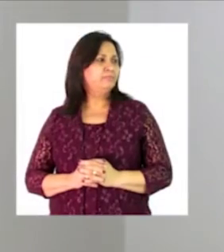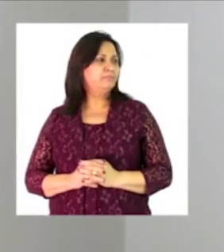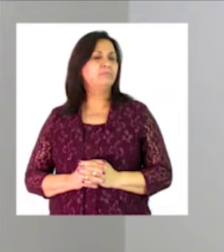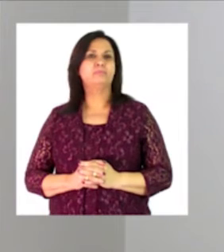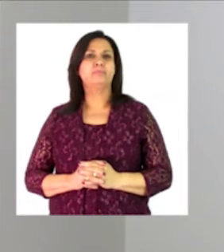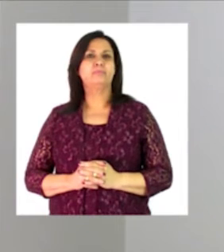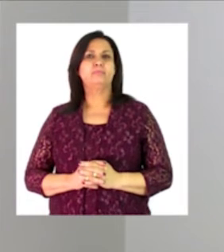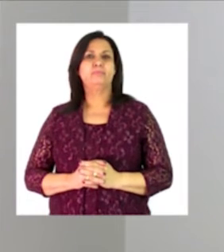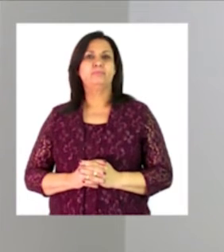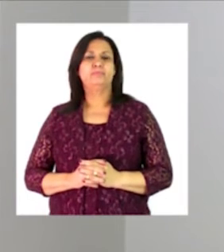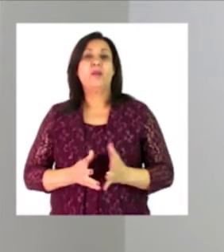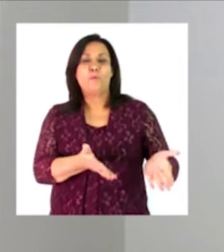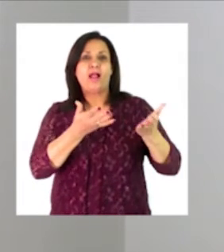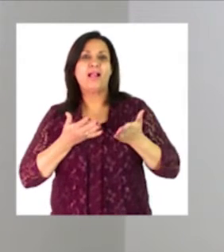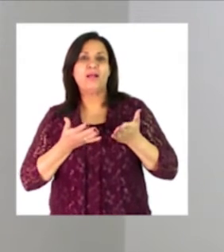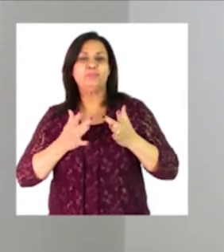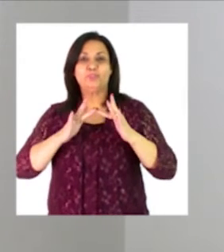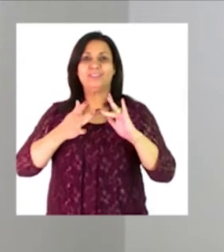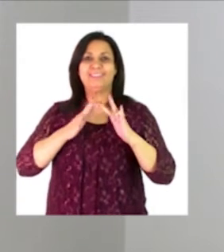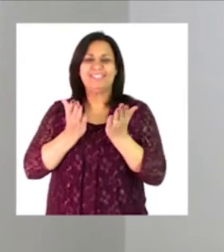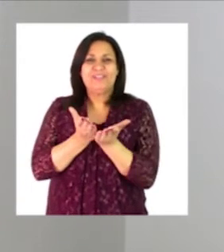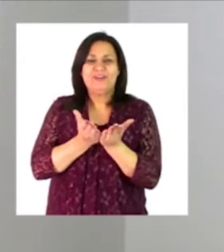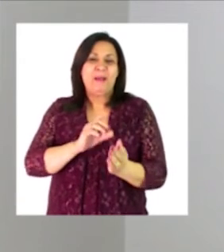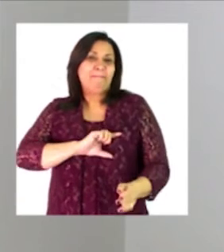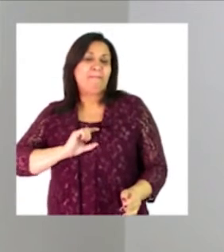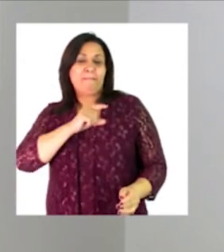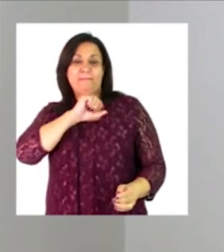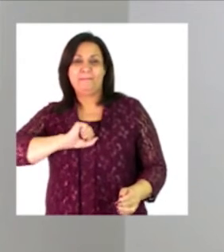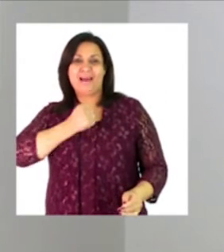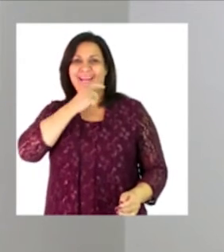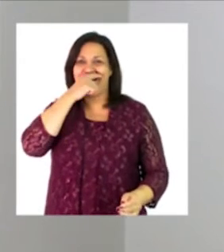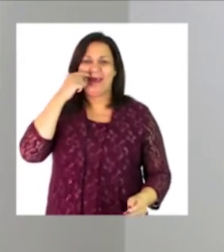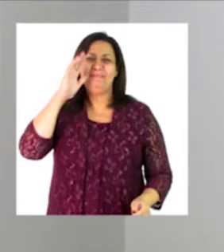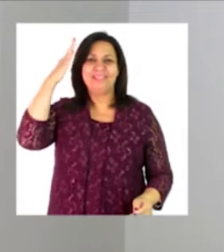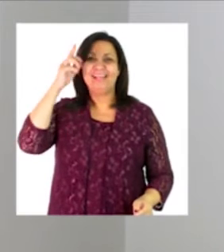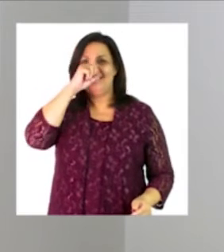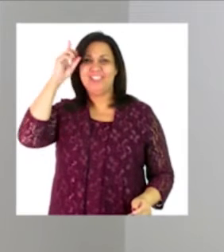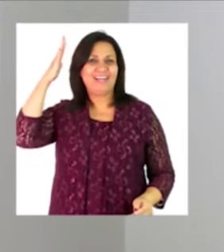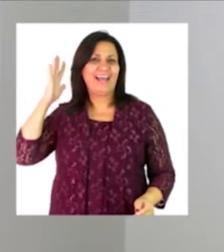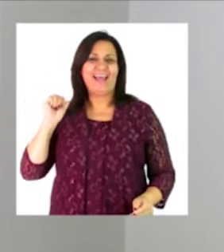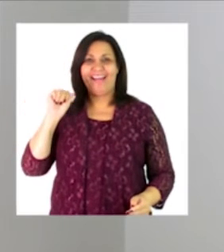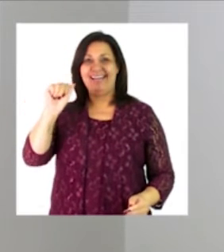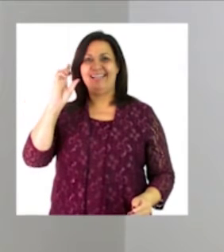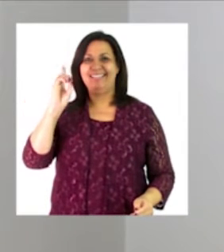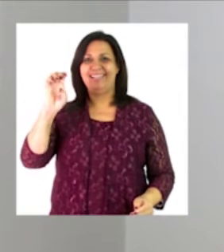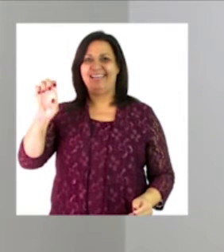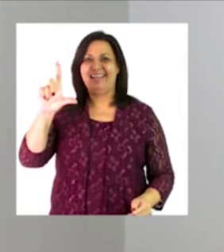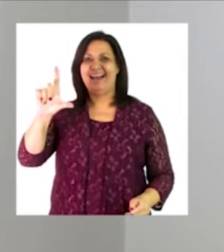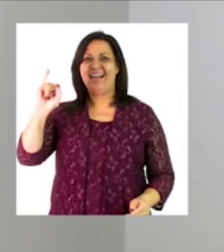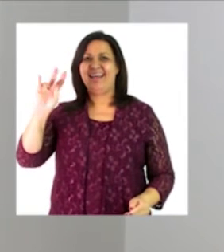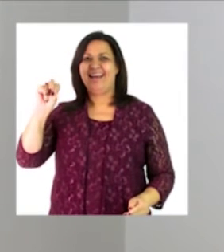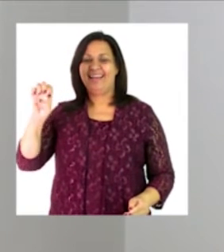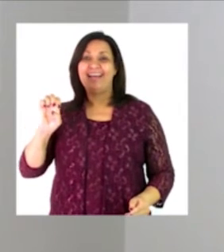Welcome to My Zone Online School. My name is Teacher Netsai, and let's welcome my